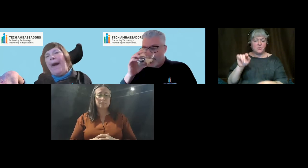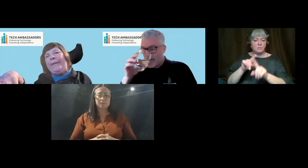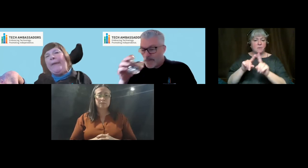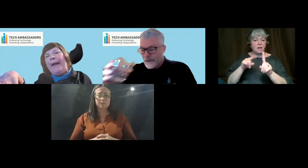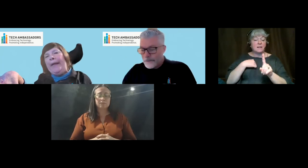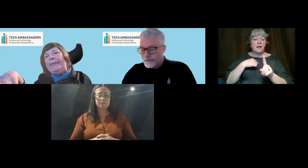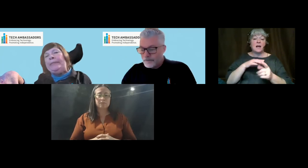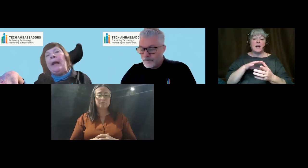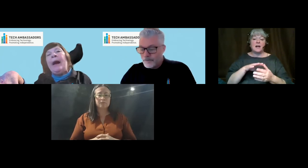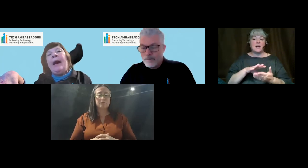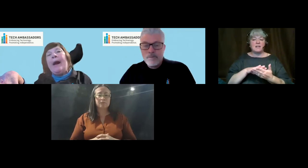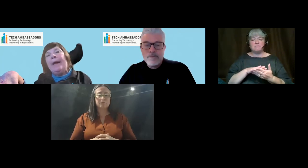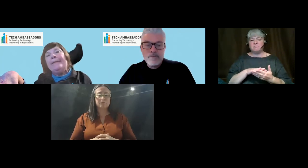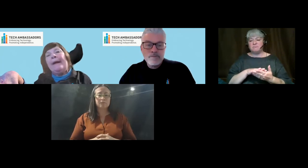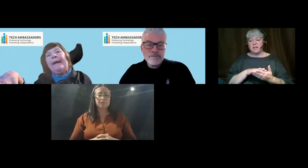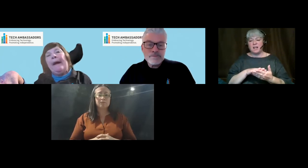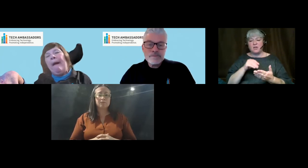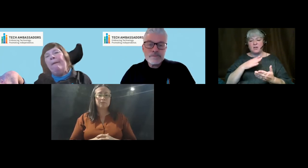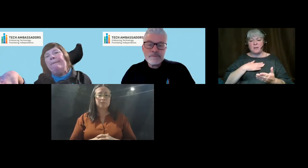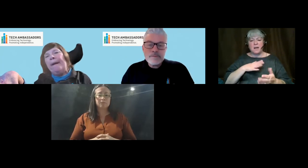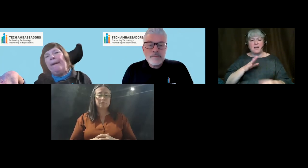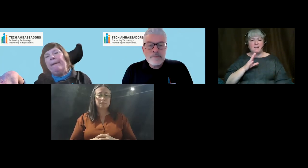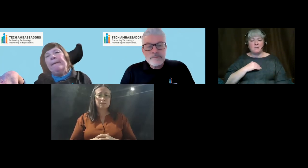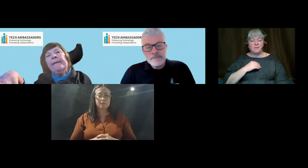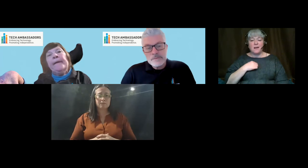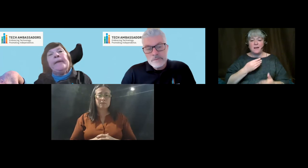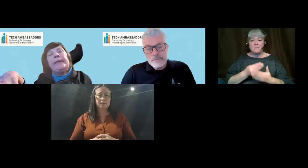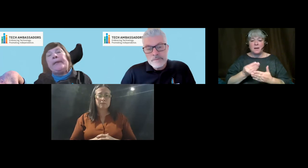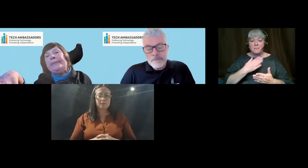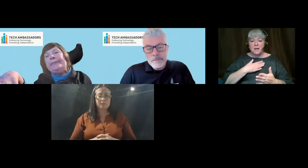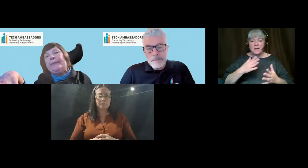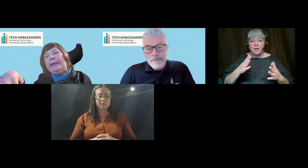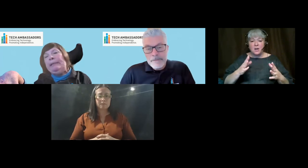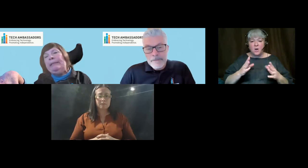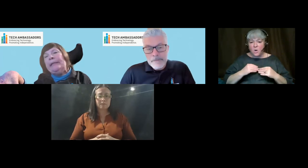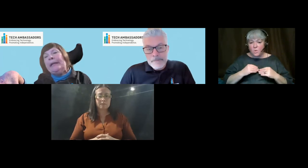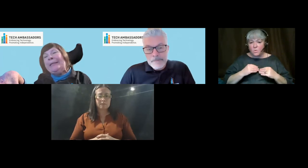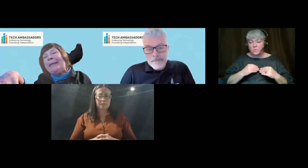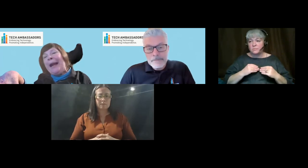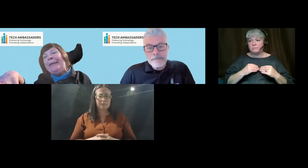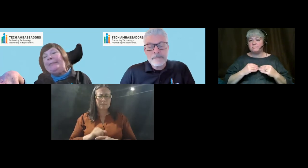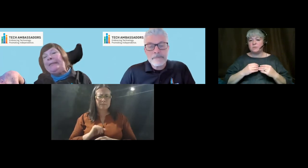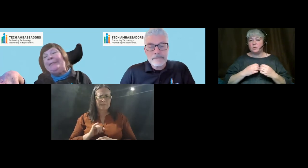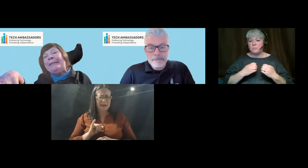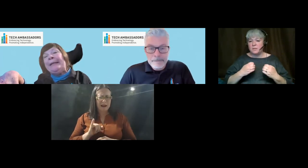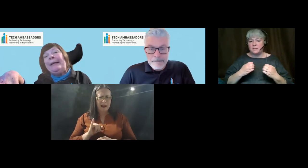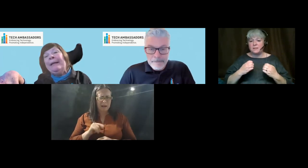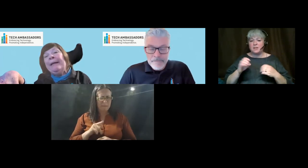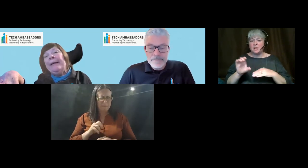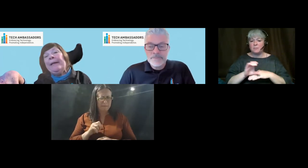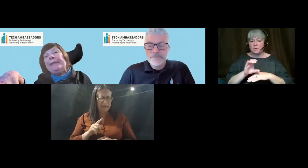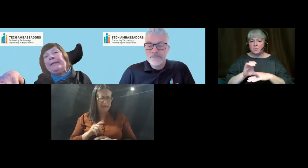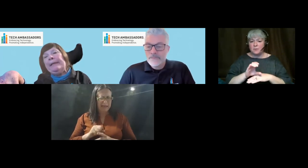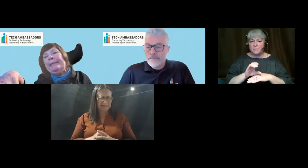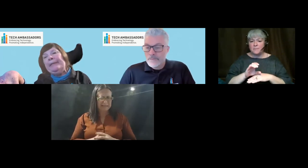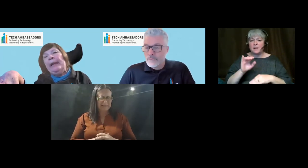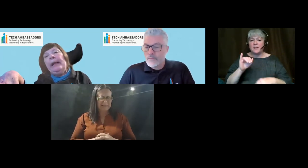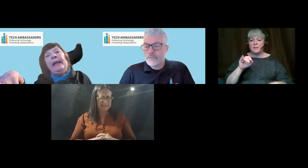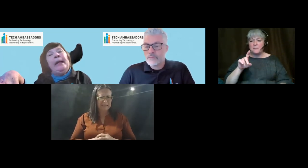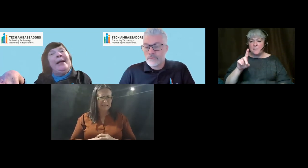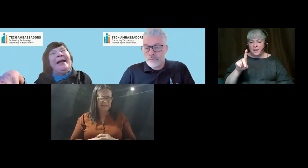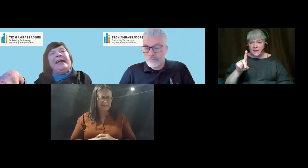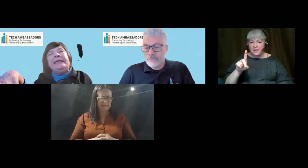own iPads. I bought all my own computer adapters,